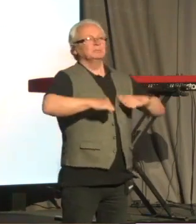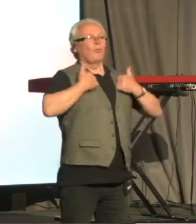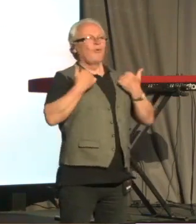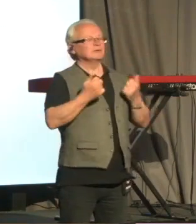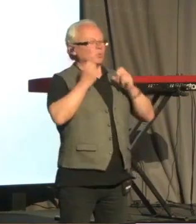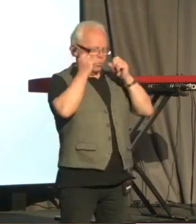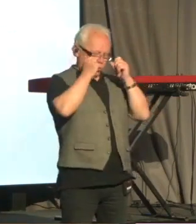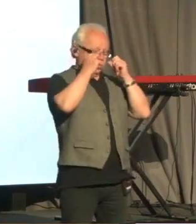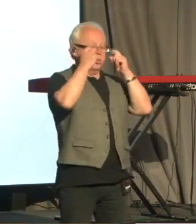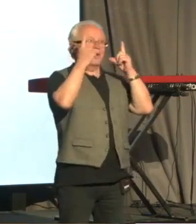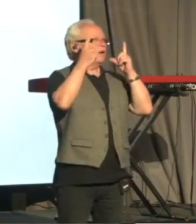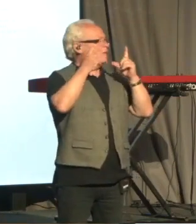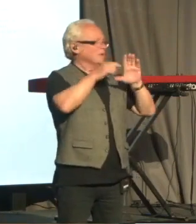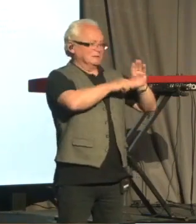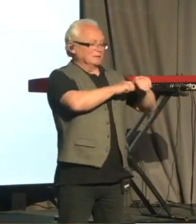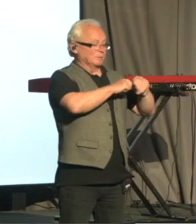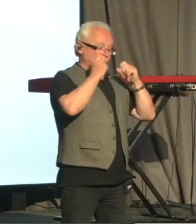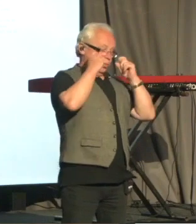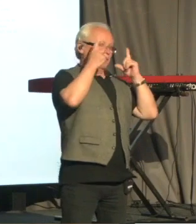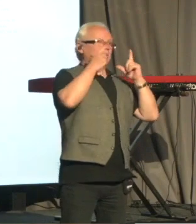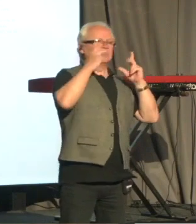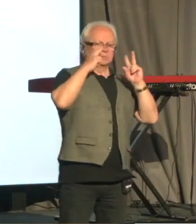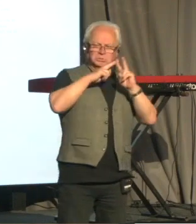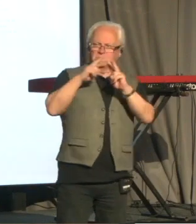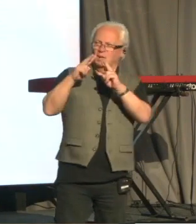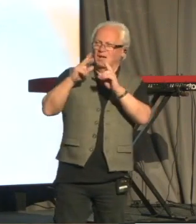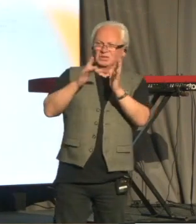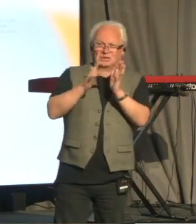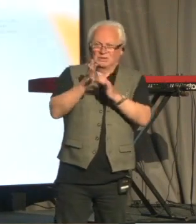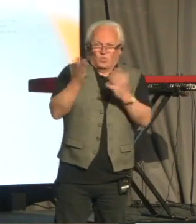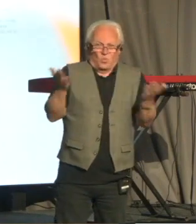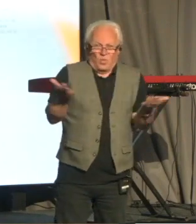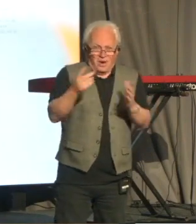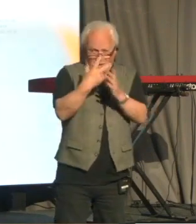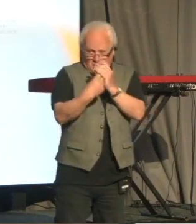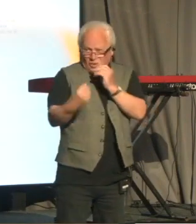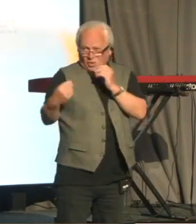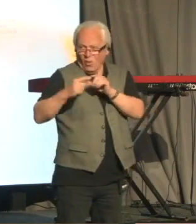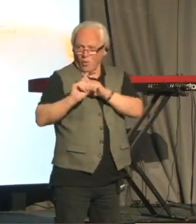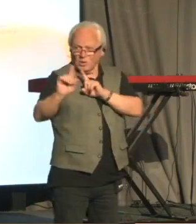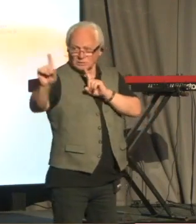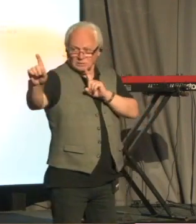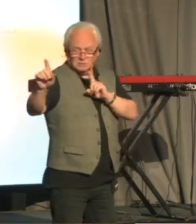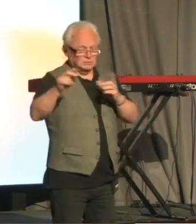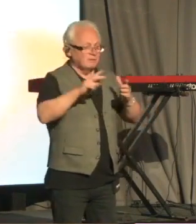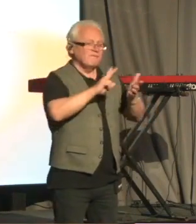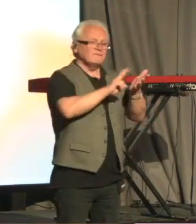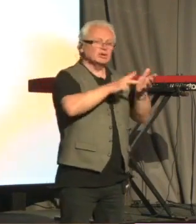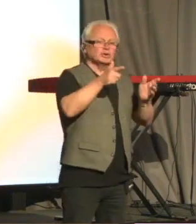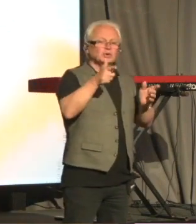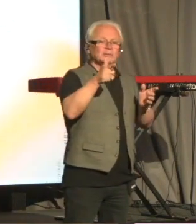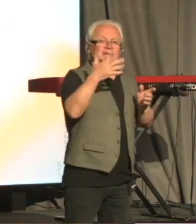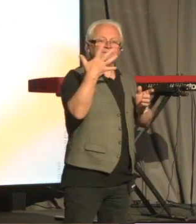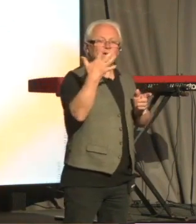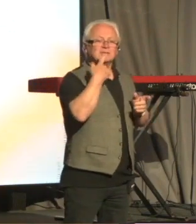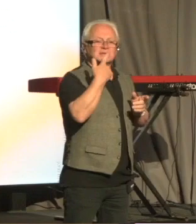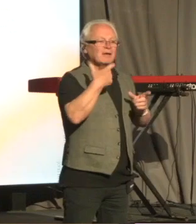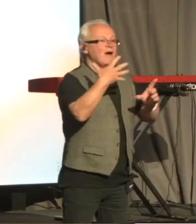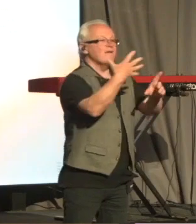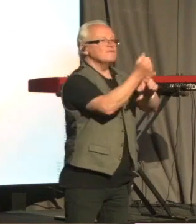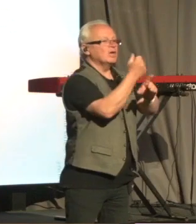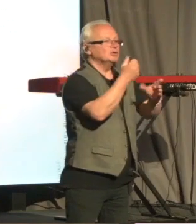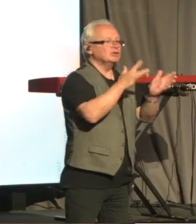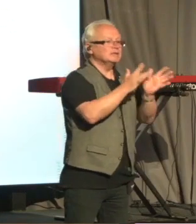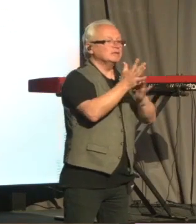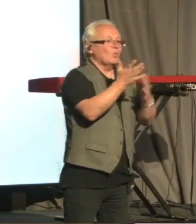are gone. And so we're reading here from verse 25 and it says, when they found him on the other side of the lake,